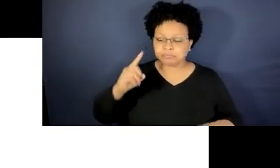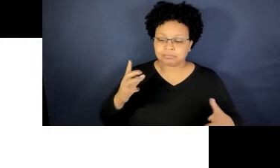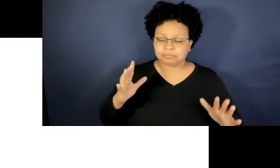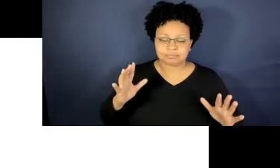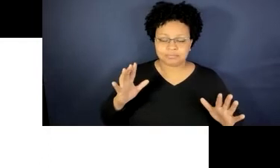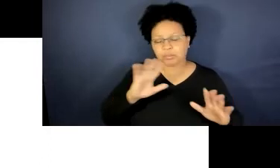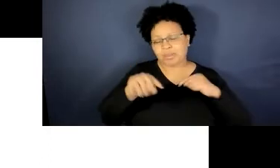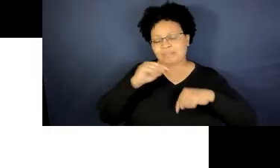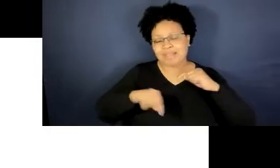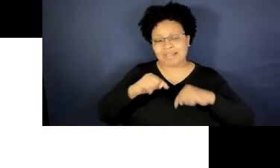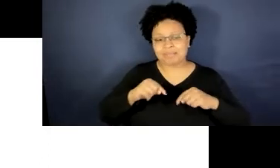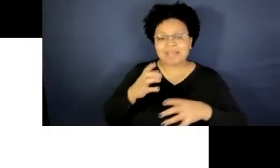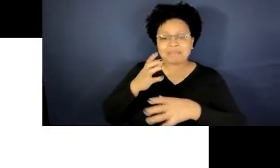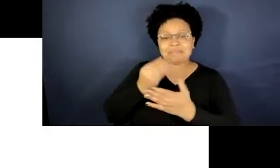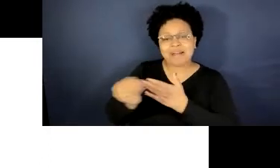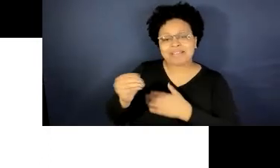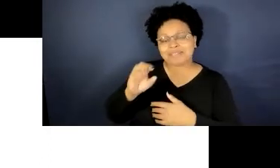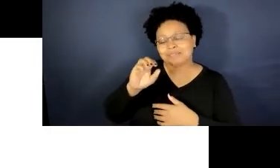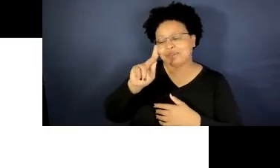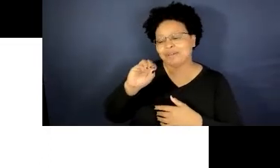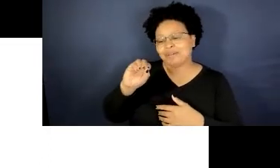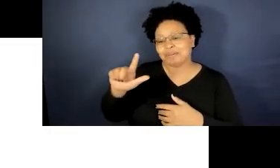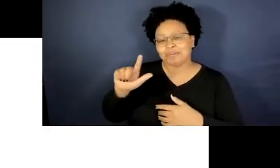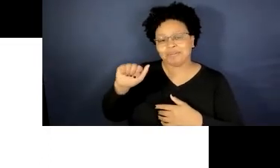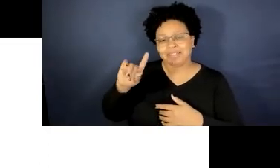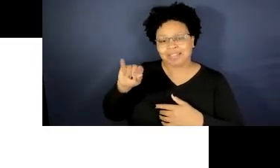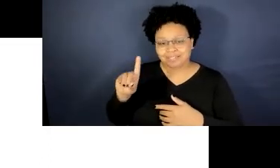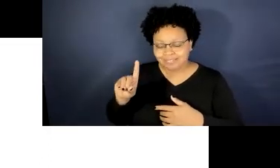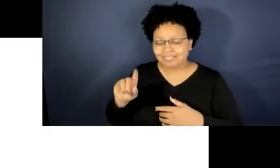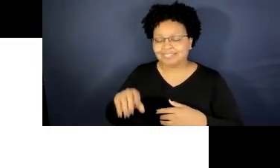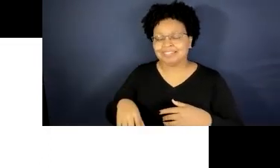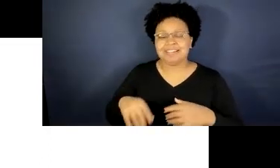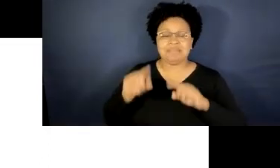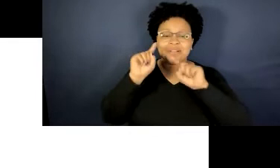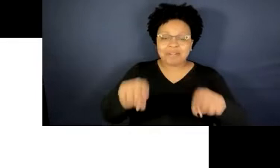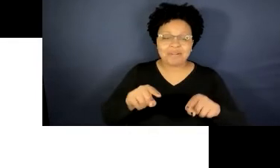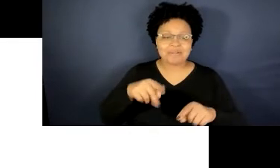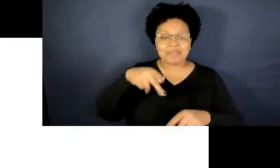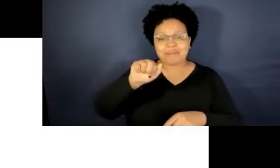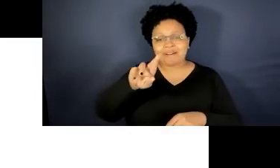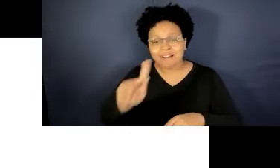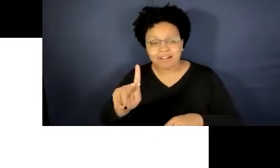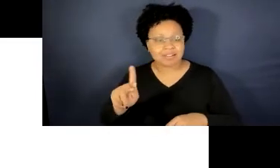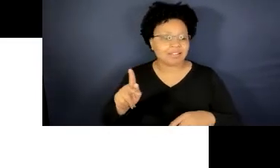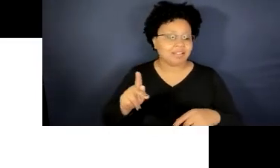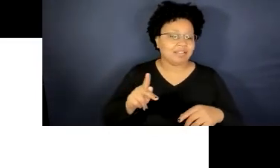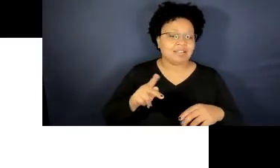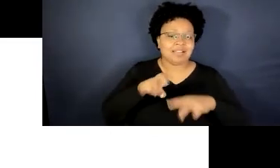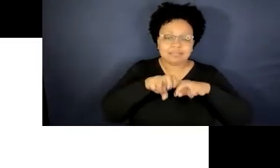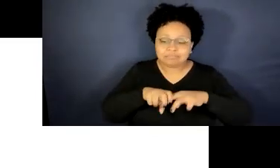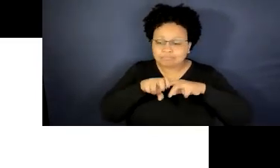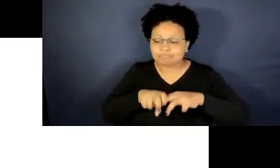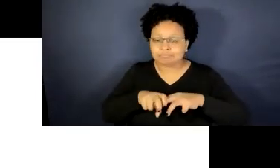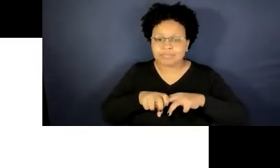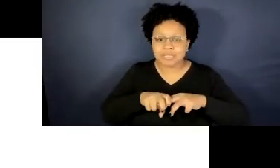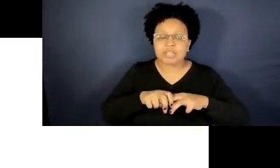just get some Kool-Aid, do so, but go and be in the park. You don't have to spend money to